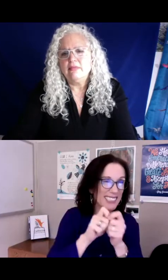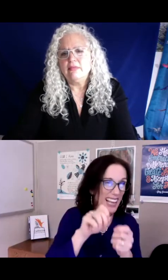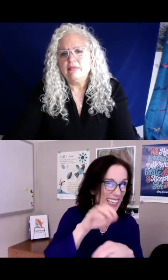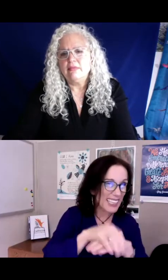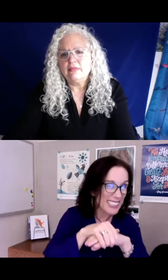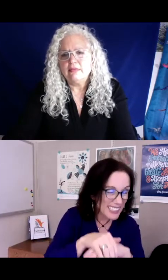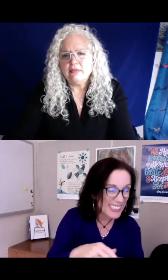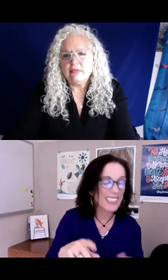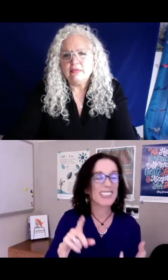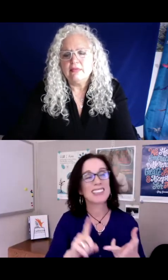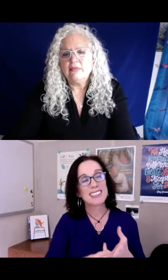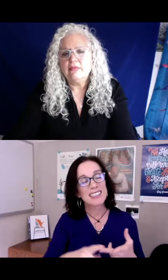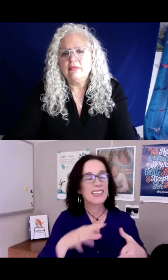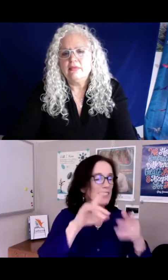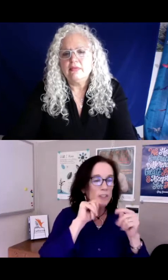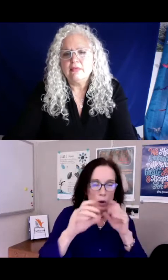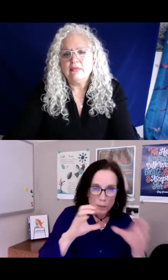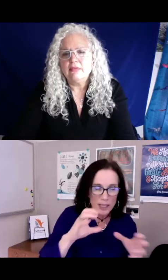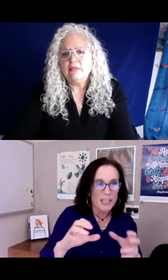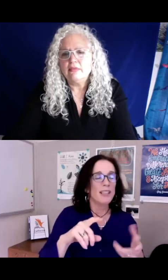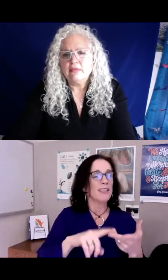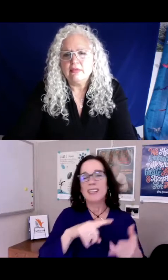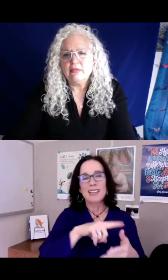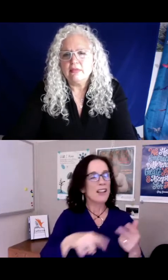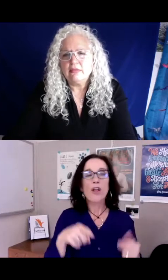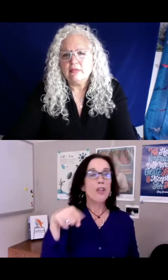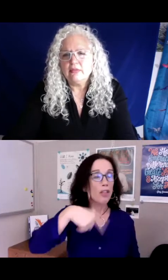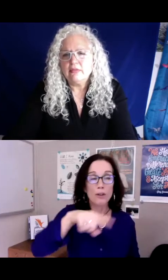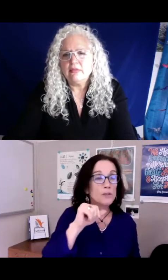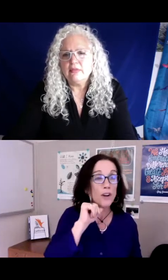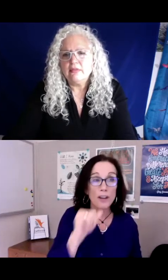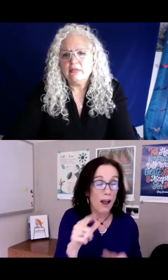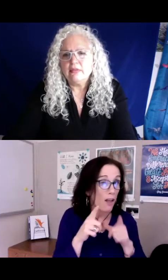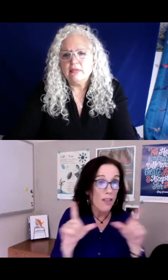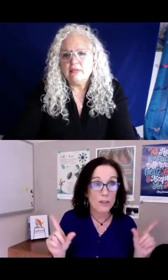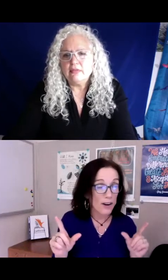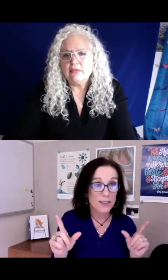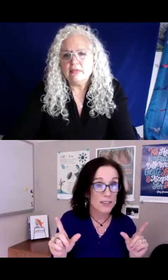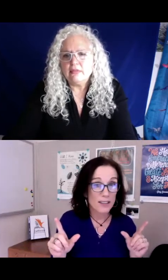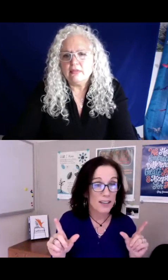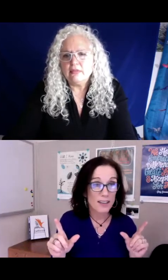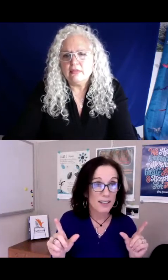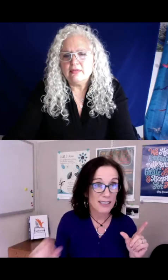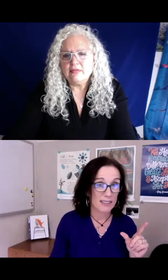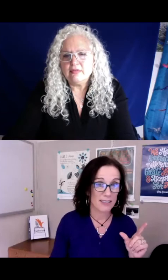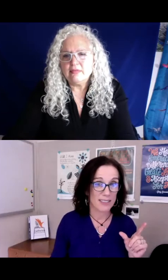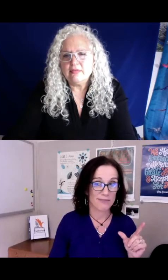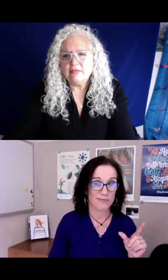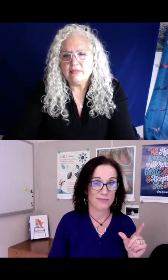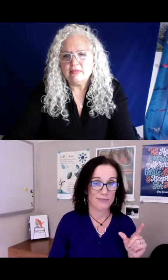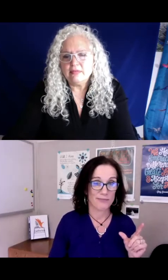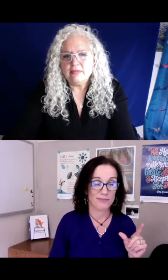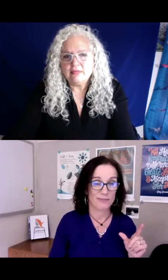language, C, signing exact English, total communication. So all of those modes are not language.